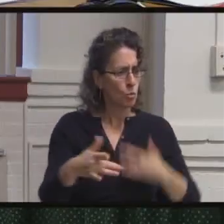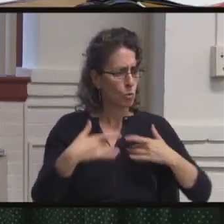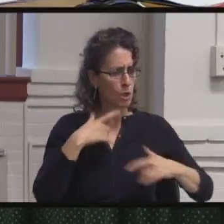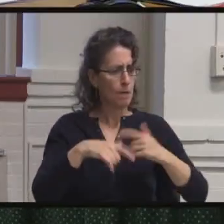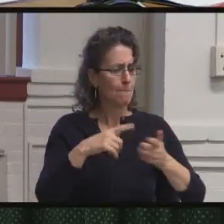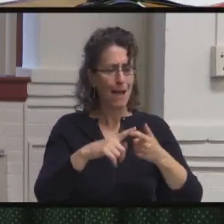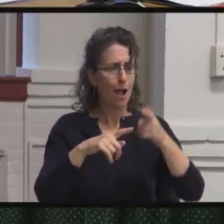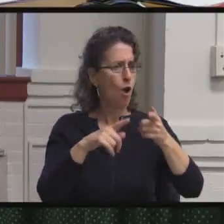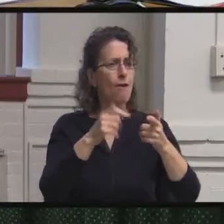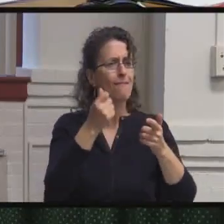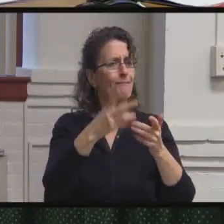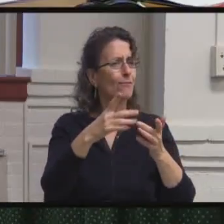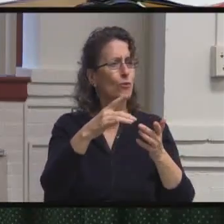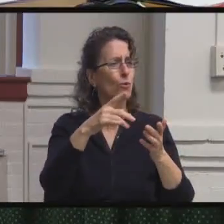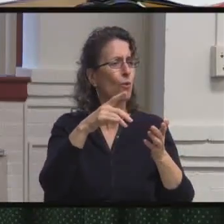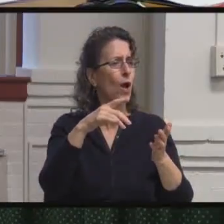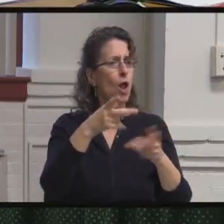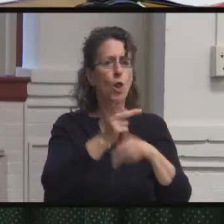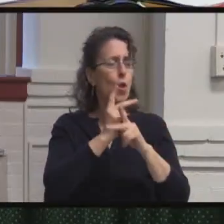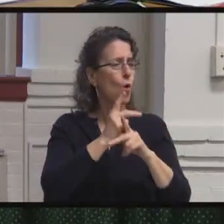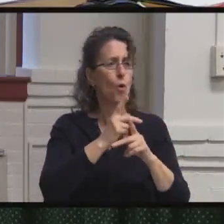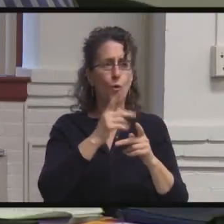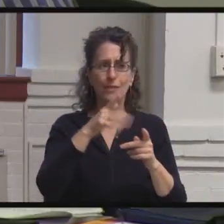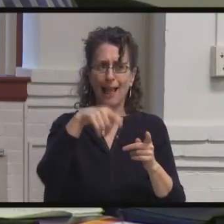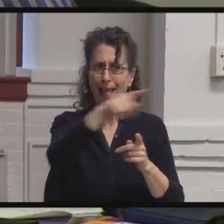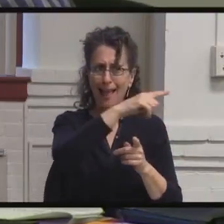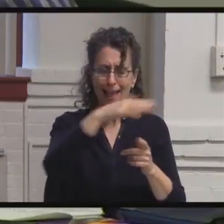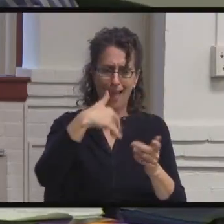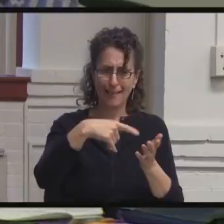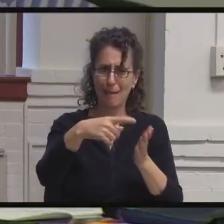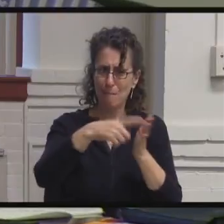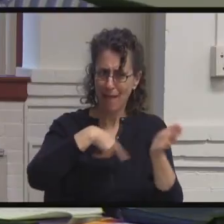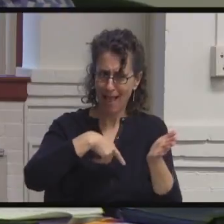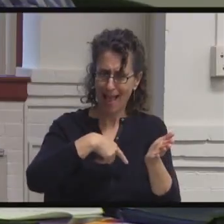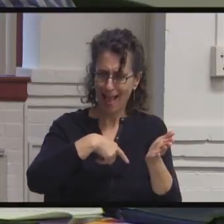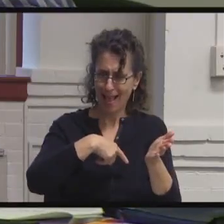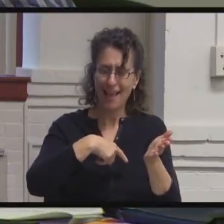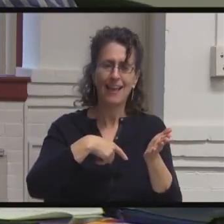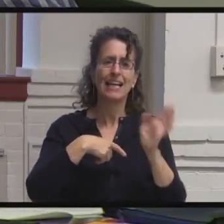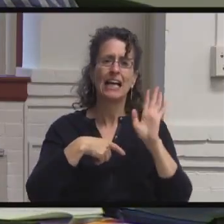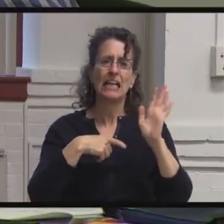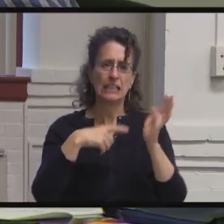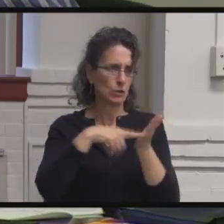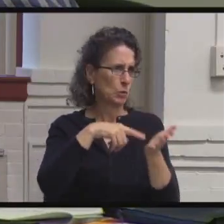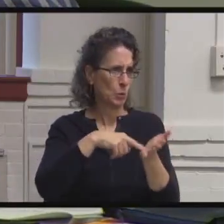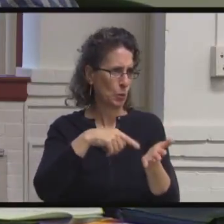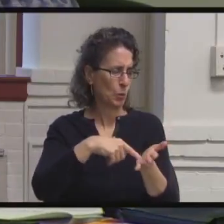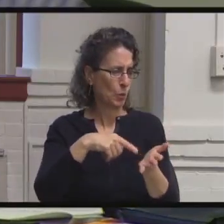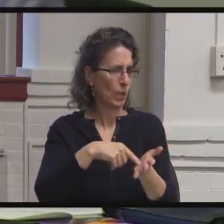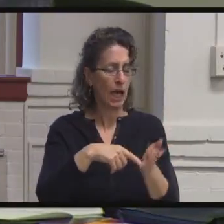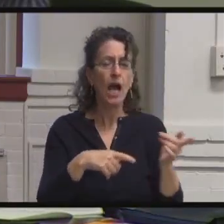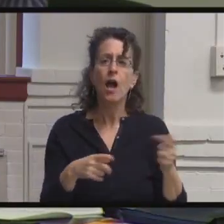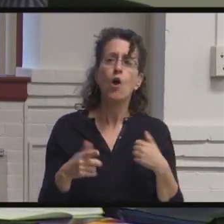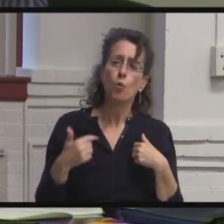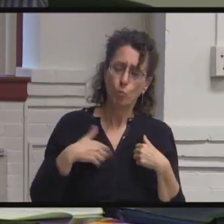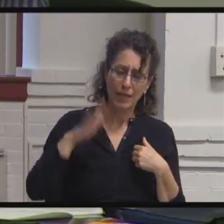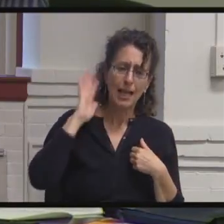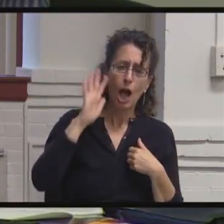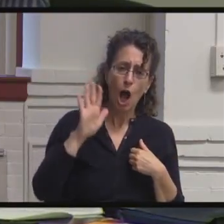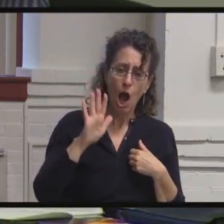loans? We are slowly collecting some of those. Okay. We have one